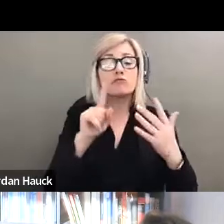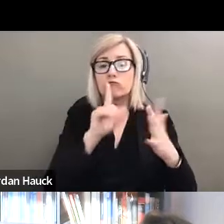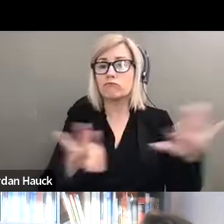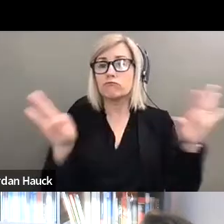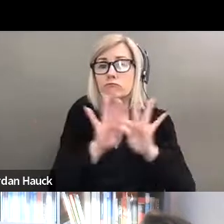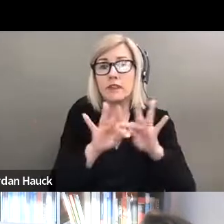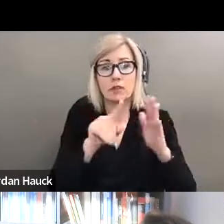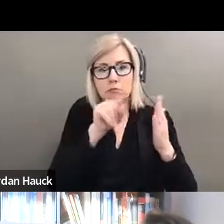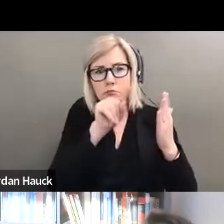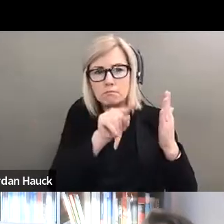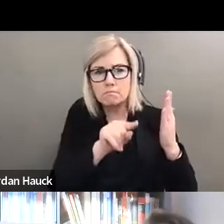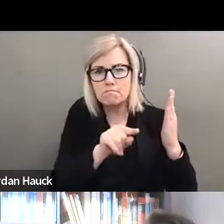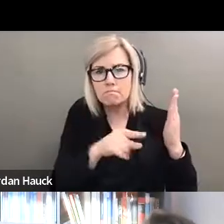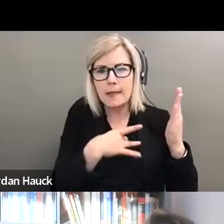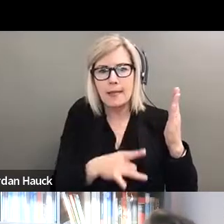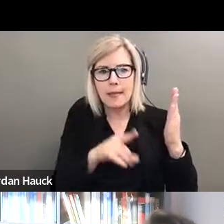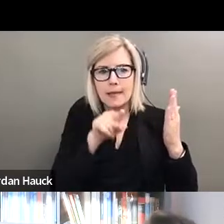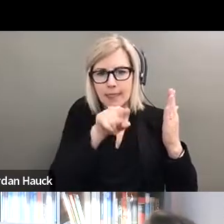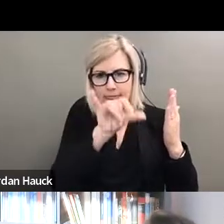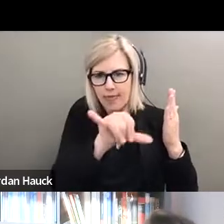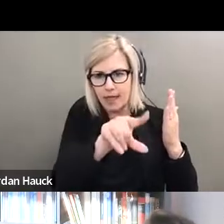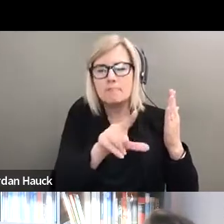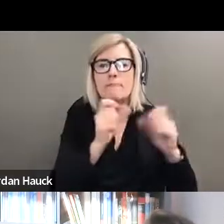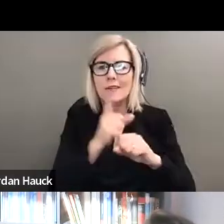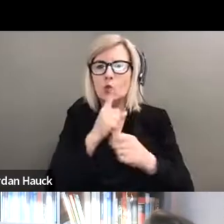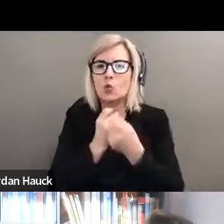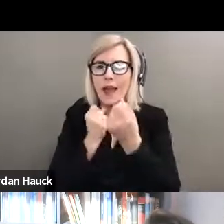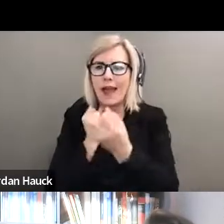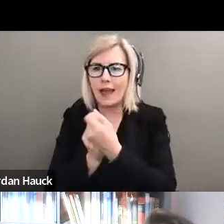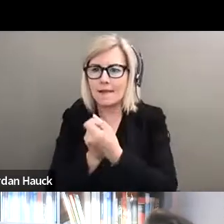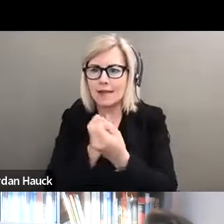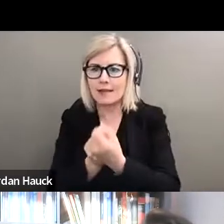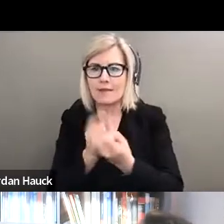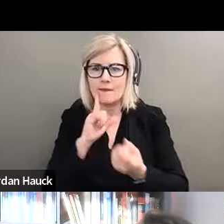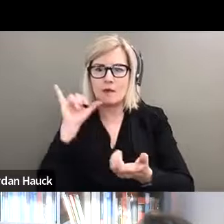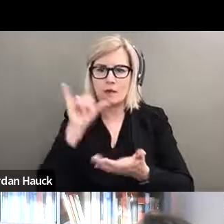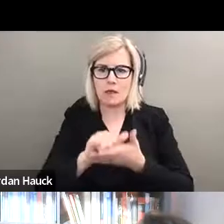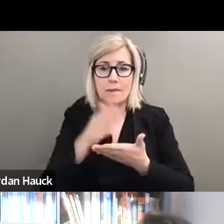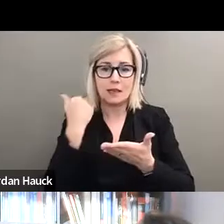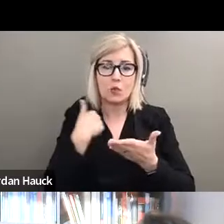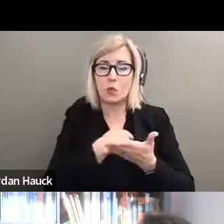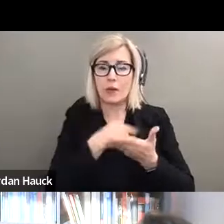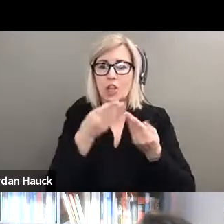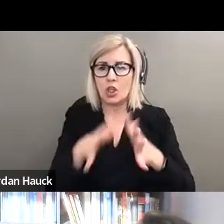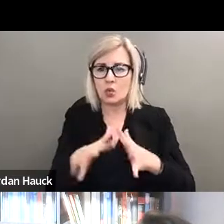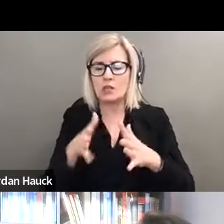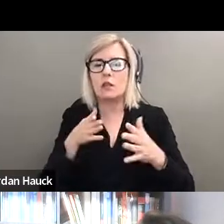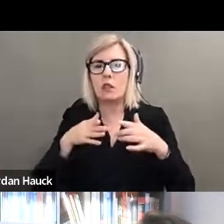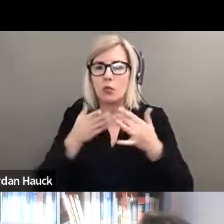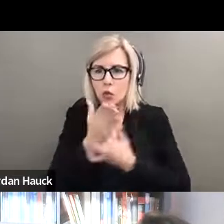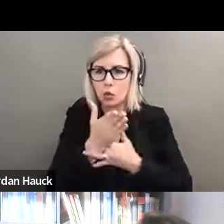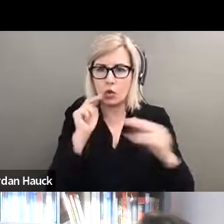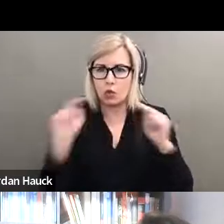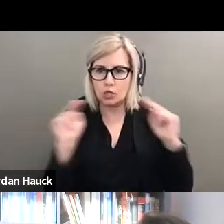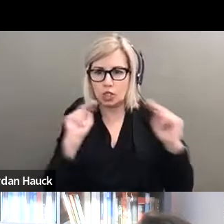on this list that you like, to really advocate for it, because we could lose it in the negotiations.